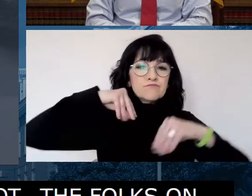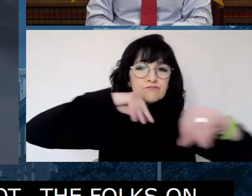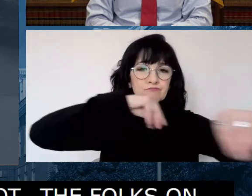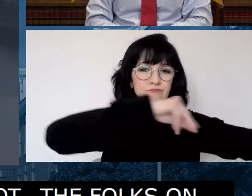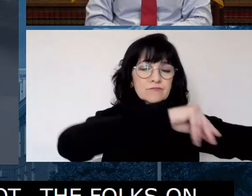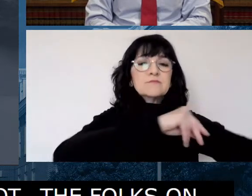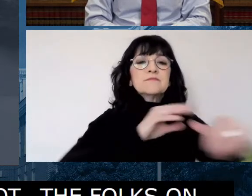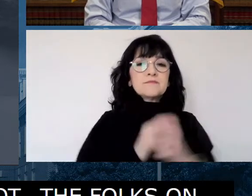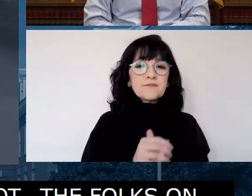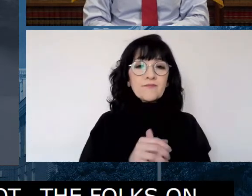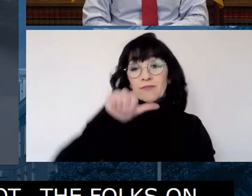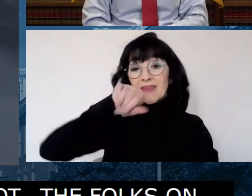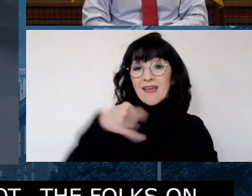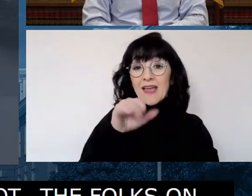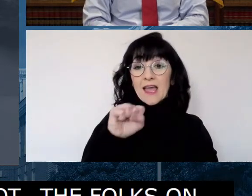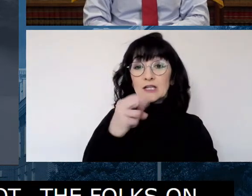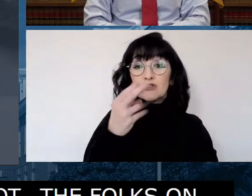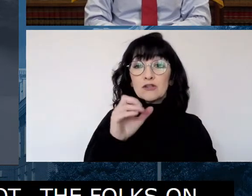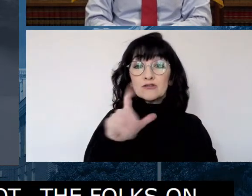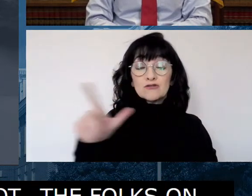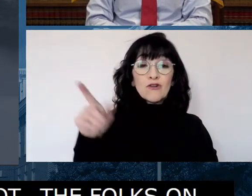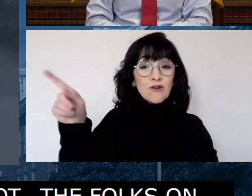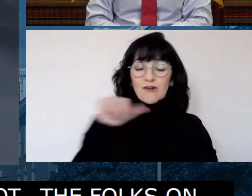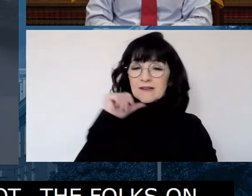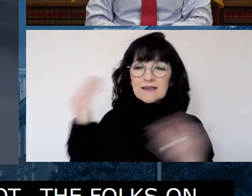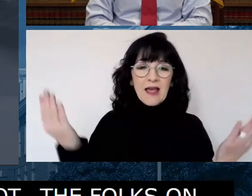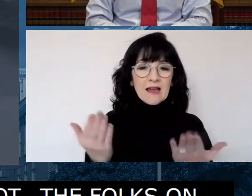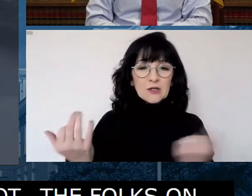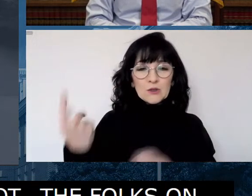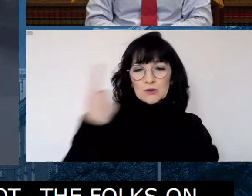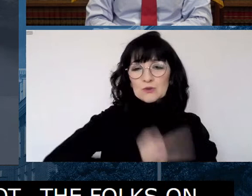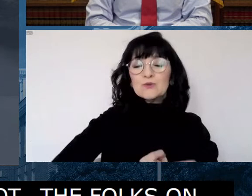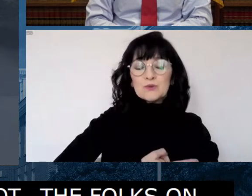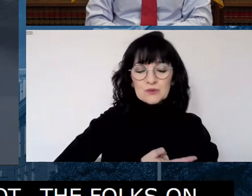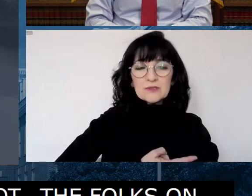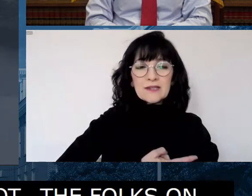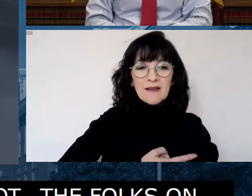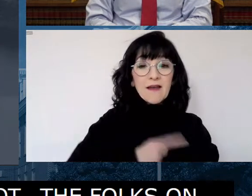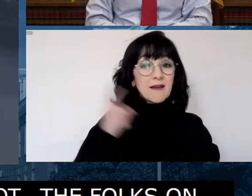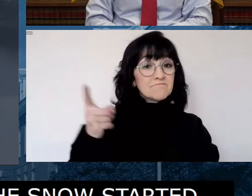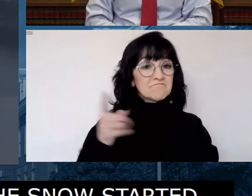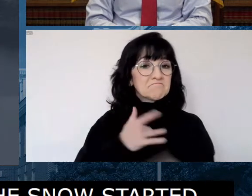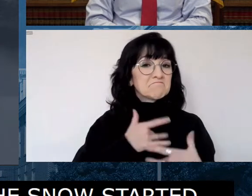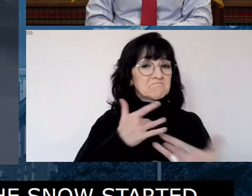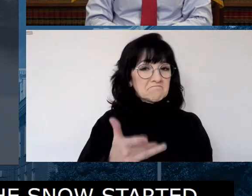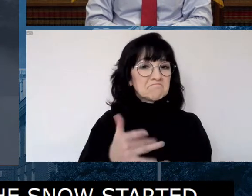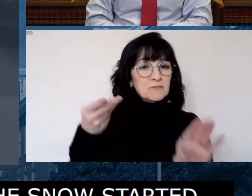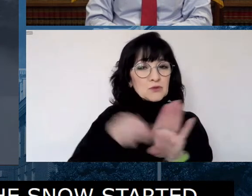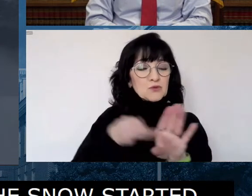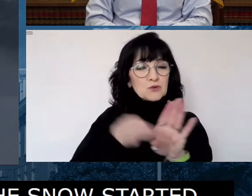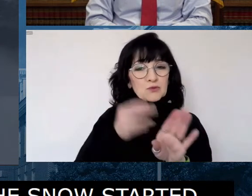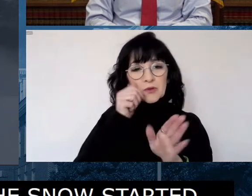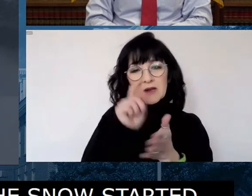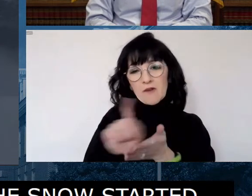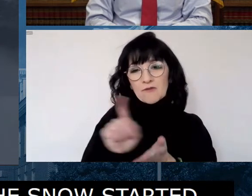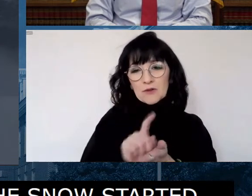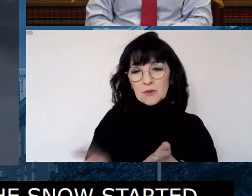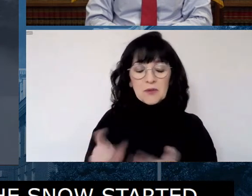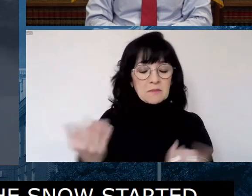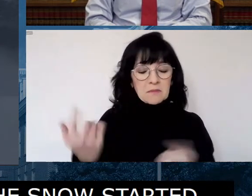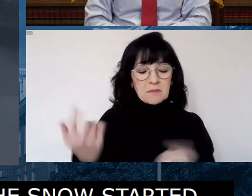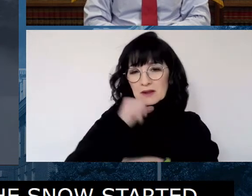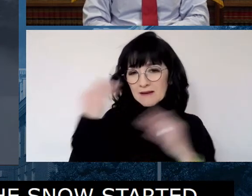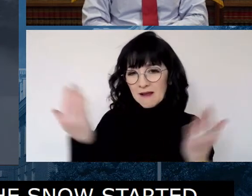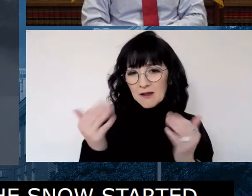Shaw is not with us today, as he normally is, for the press conference. His teams did a great job. And then, of course, on the